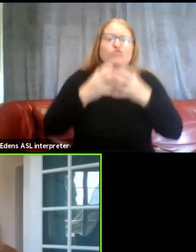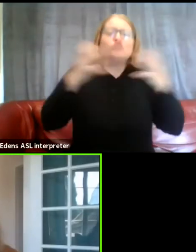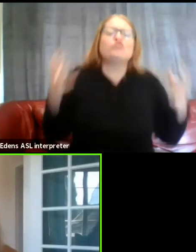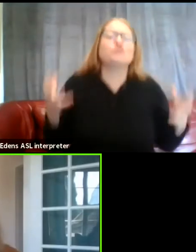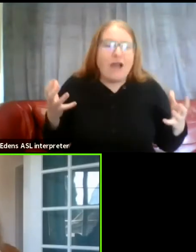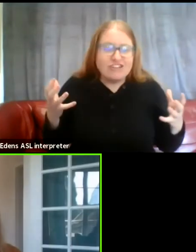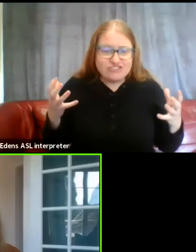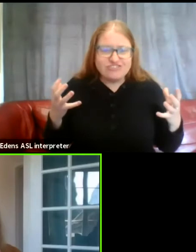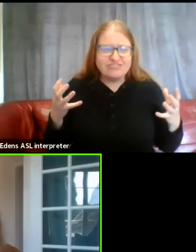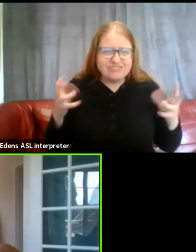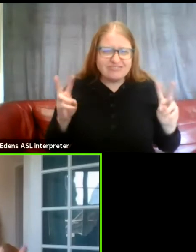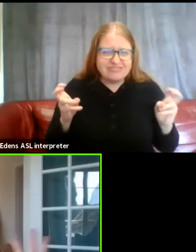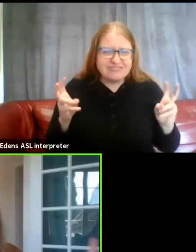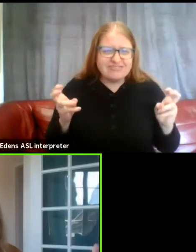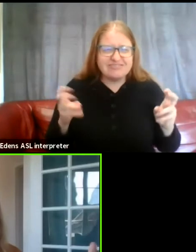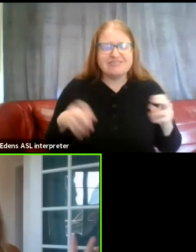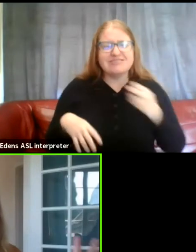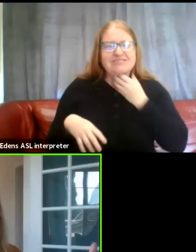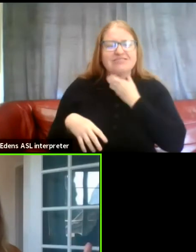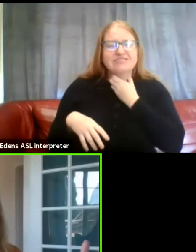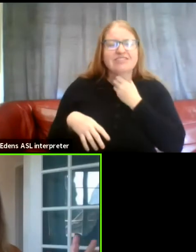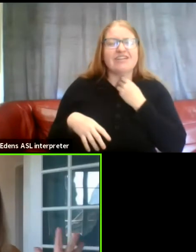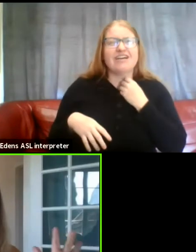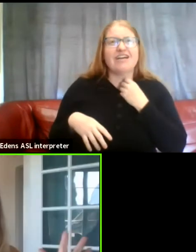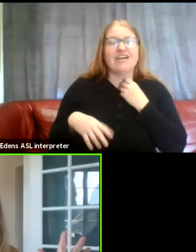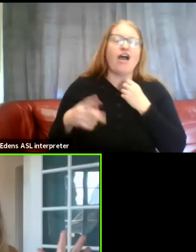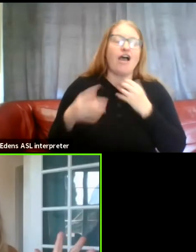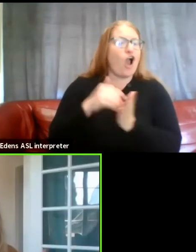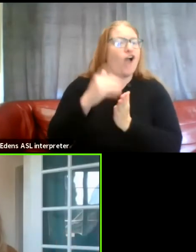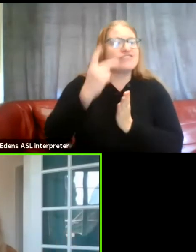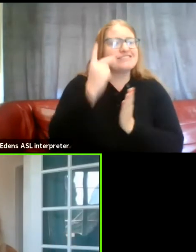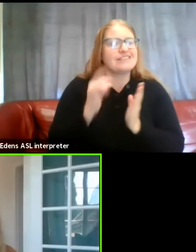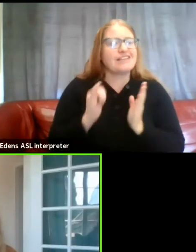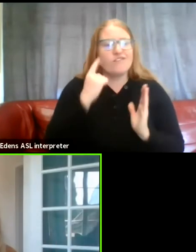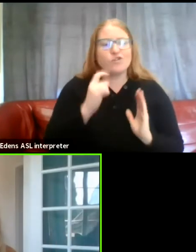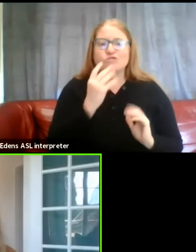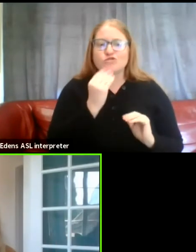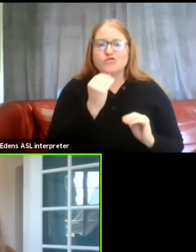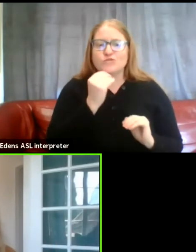too muchness, which is something I often see in Jewish female protagonists.